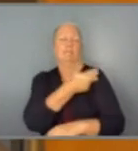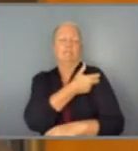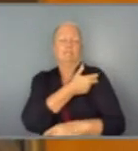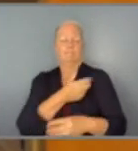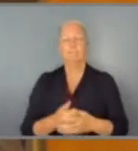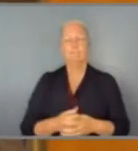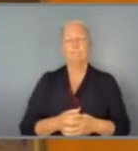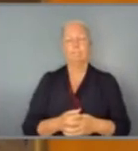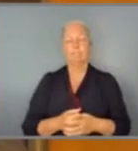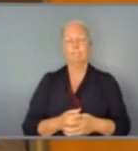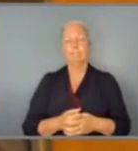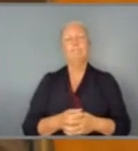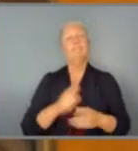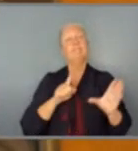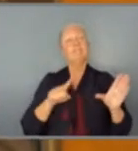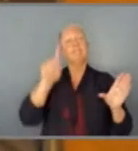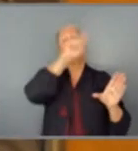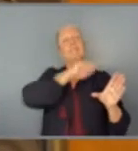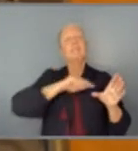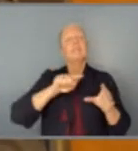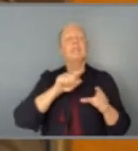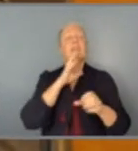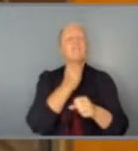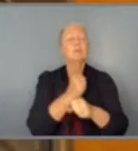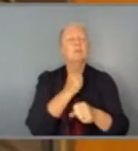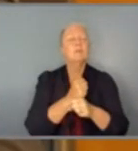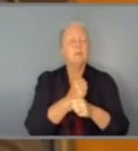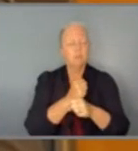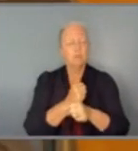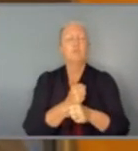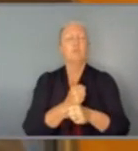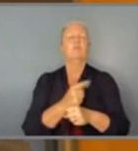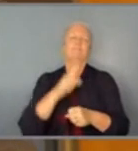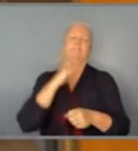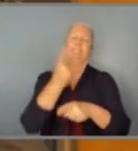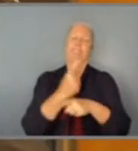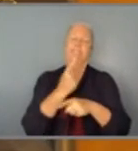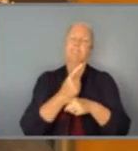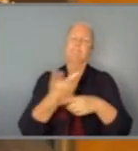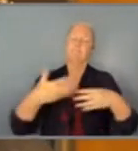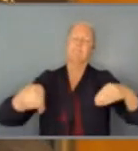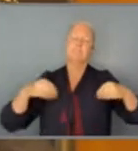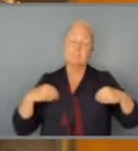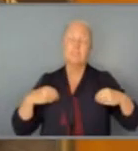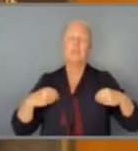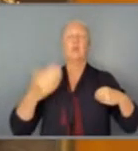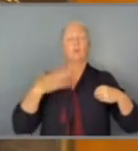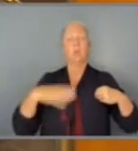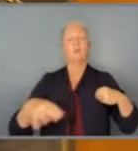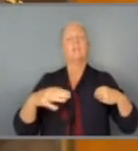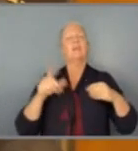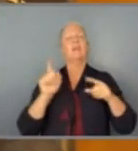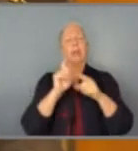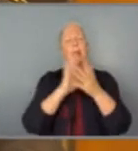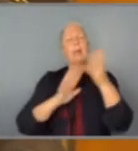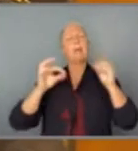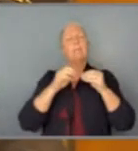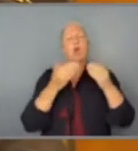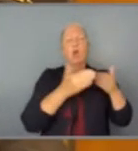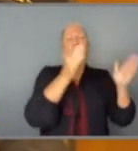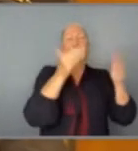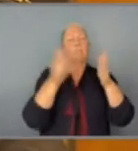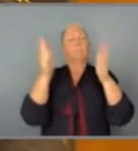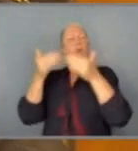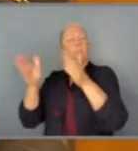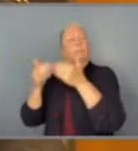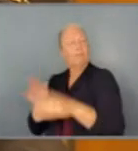and territories have committed to move back to where we were at the height of the program, delivering more than 2 million doses a week, and we look forward to working with